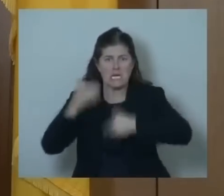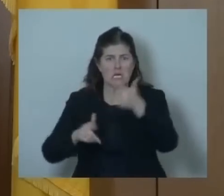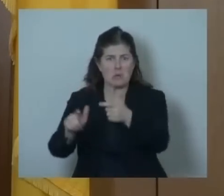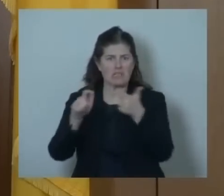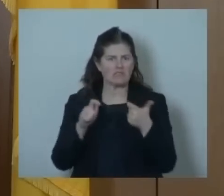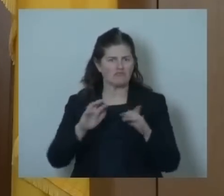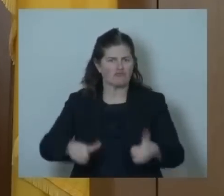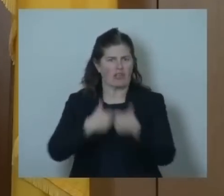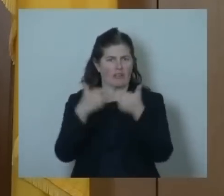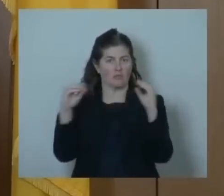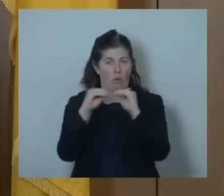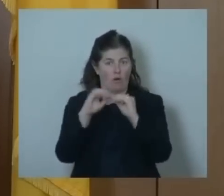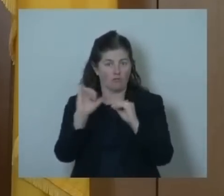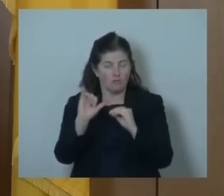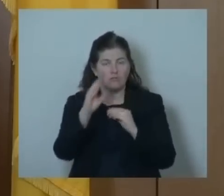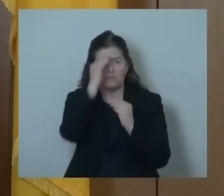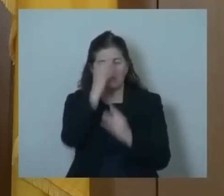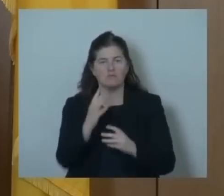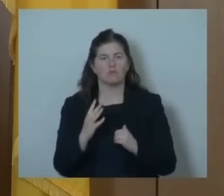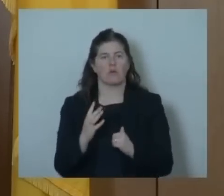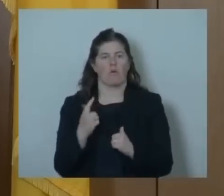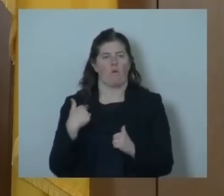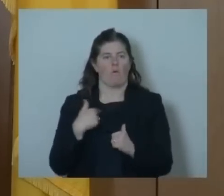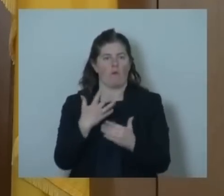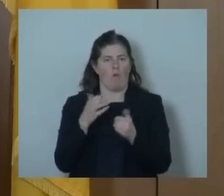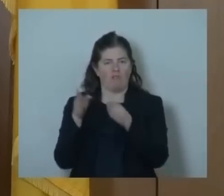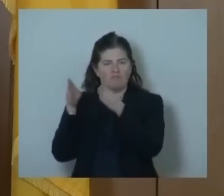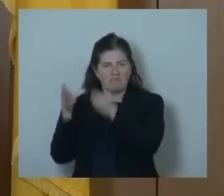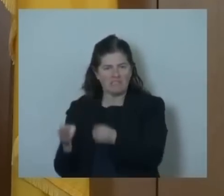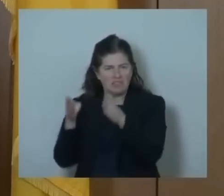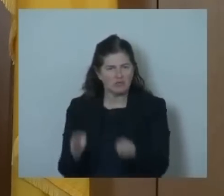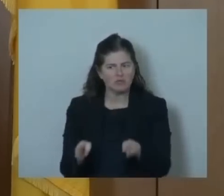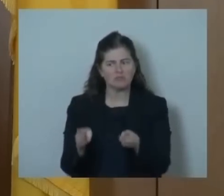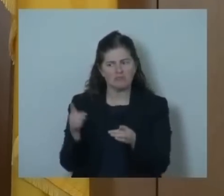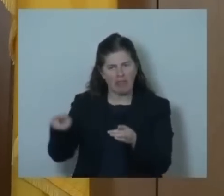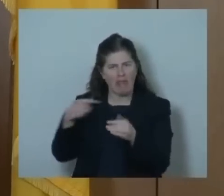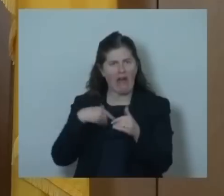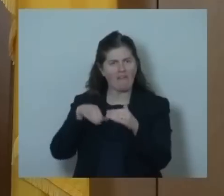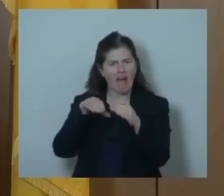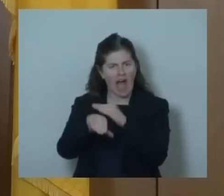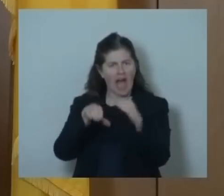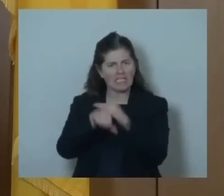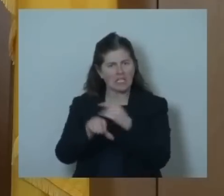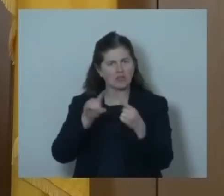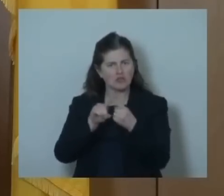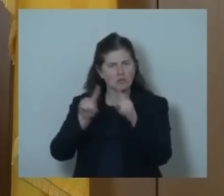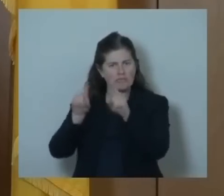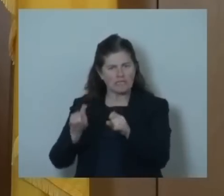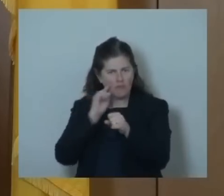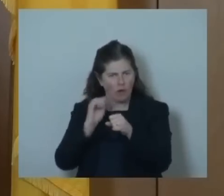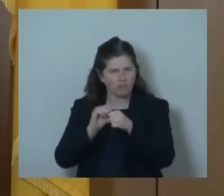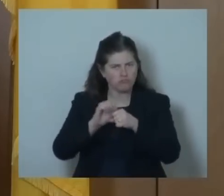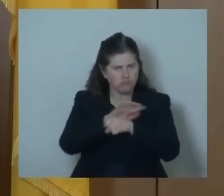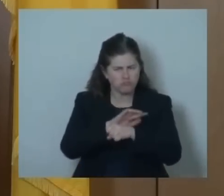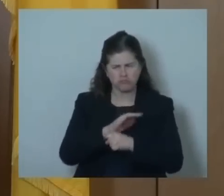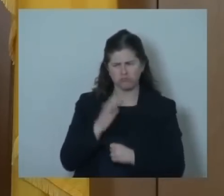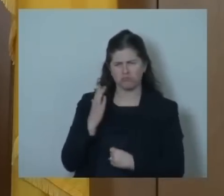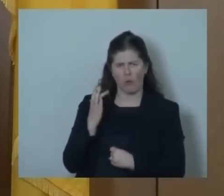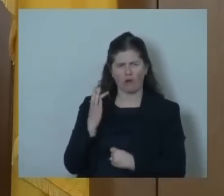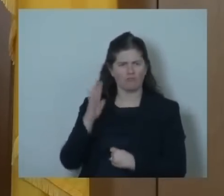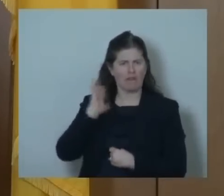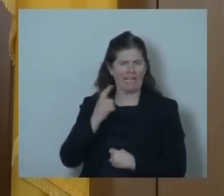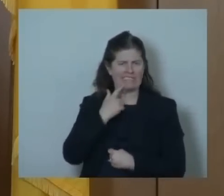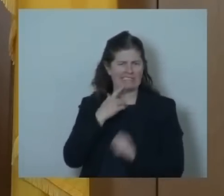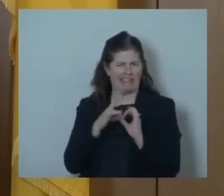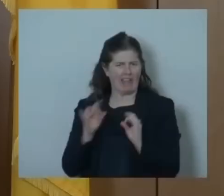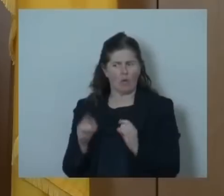saying, look, we want individuals to have access to COVID-19 tests. All right, laudable, I just said that.